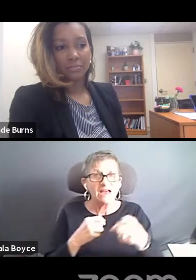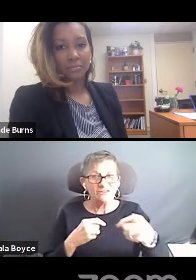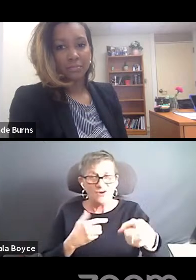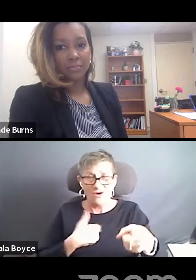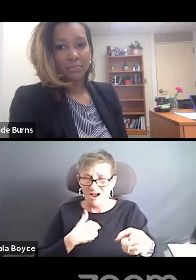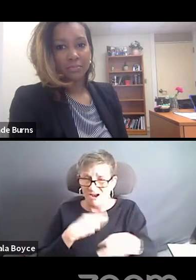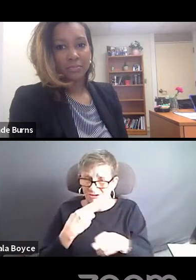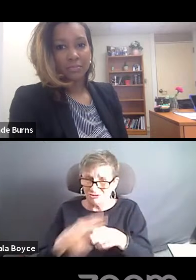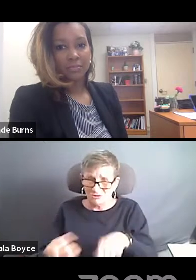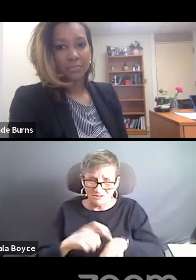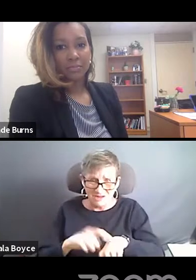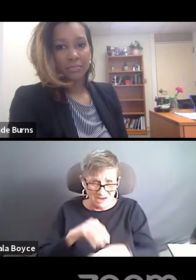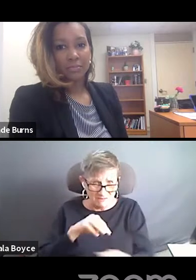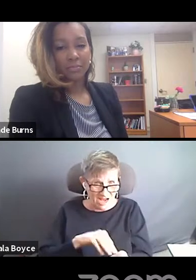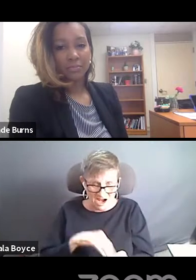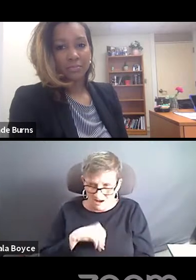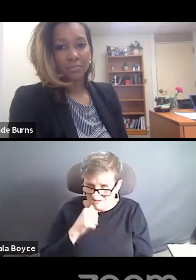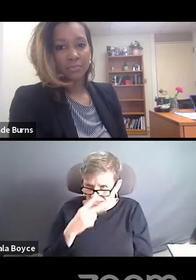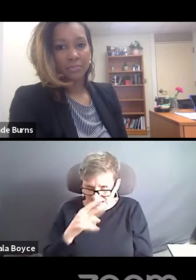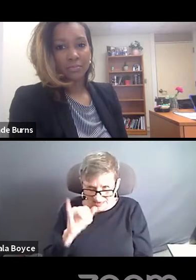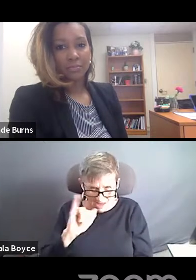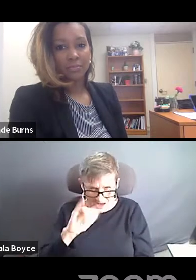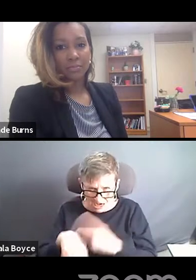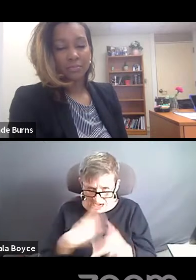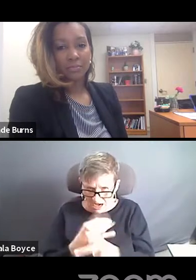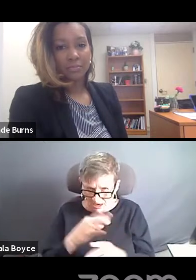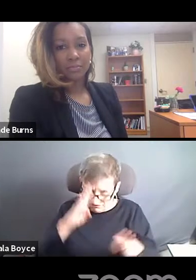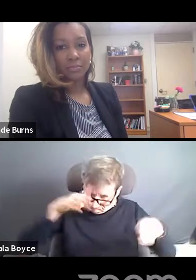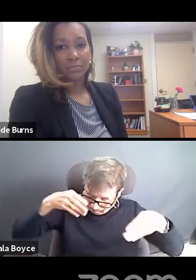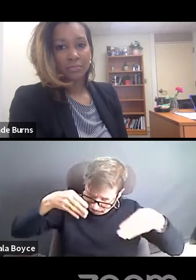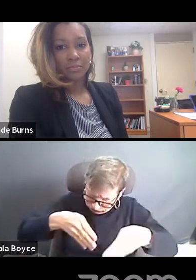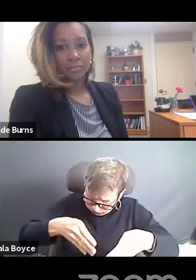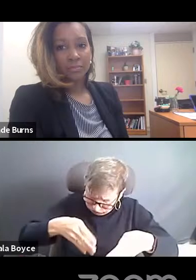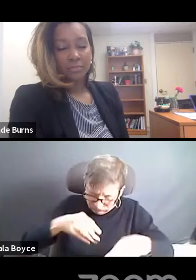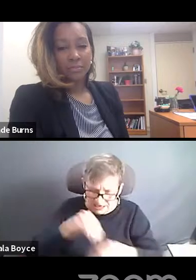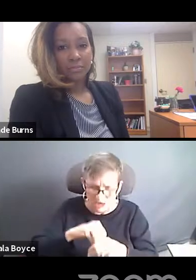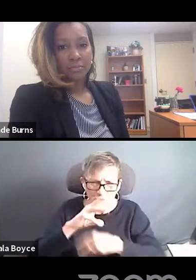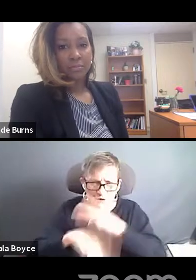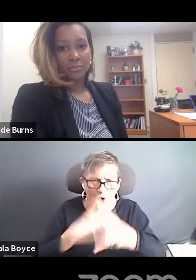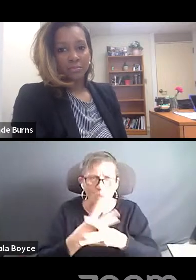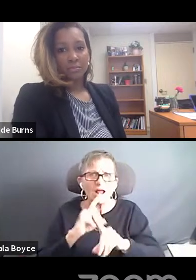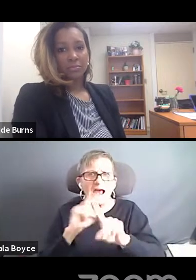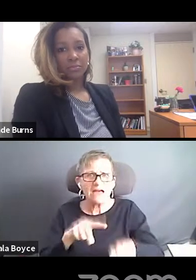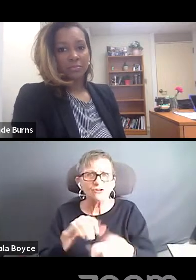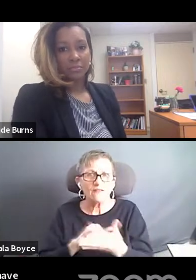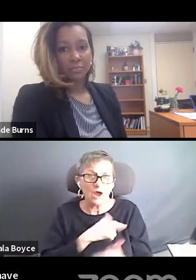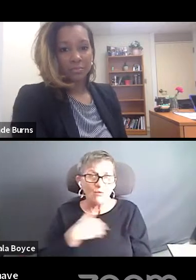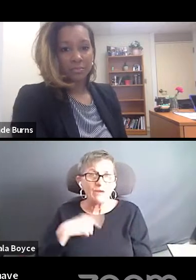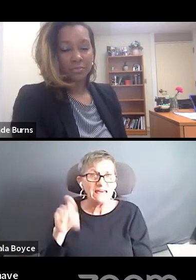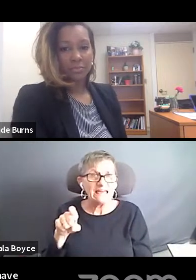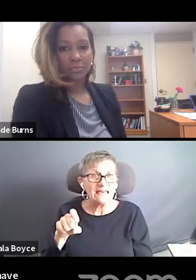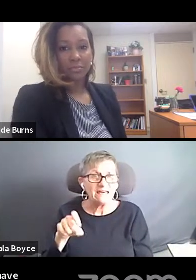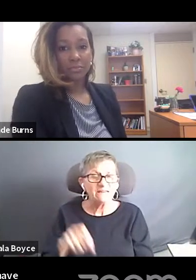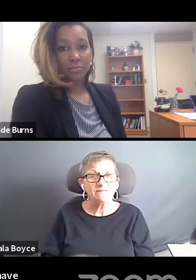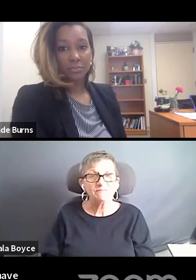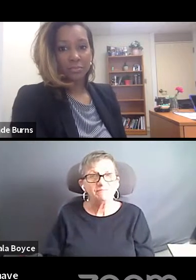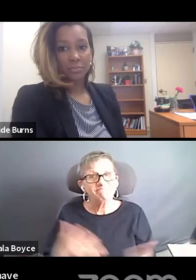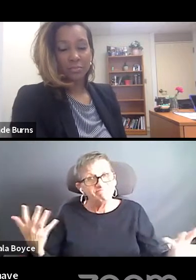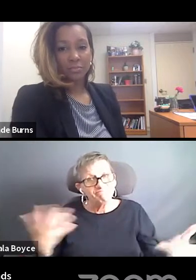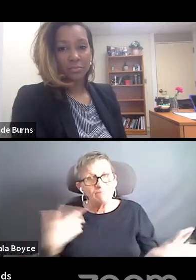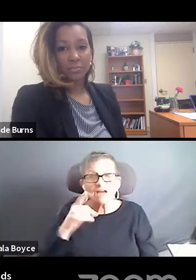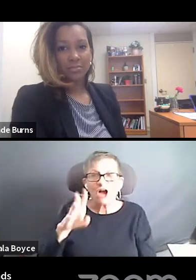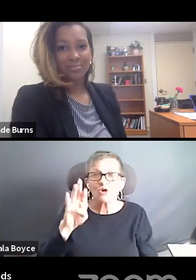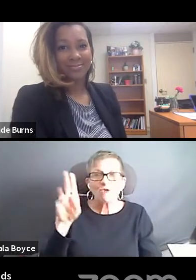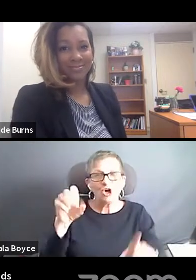in my short years, I have not seen that type of concerted effort towards a global answer that we needed. But Dr. Burns, once again, I'm just N of